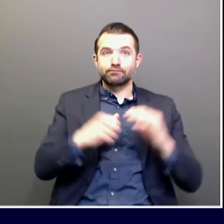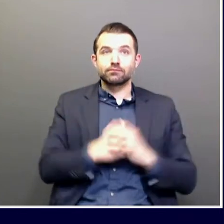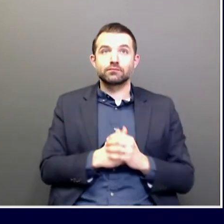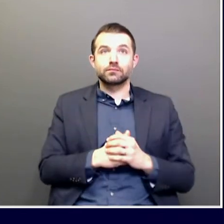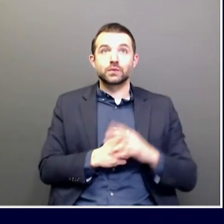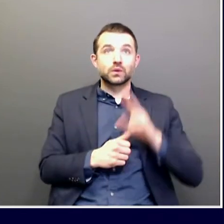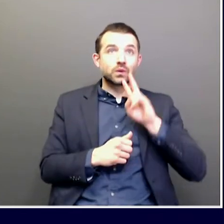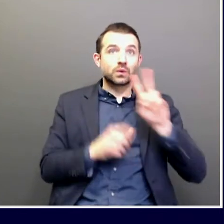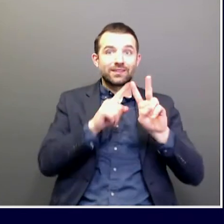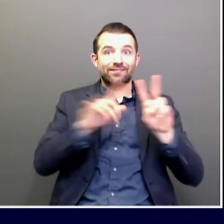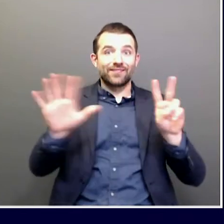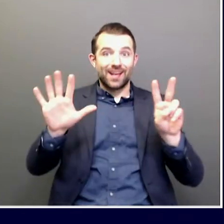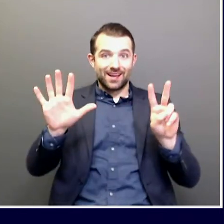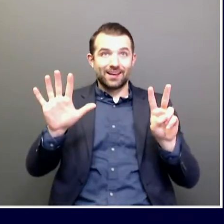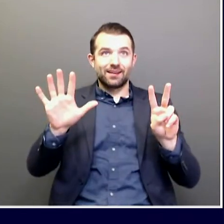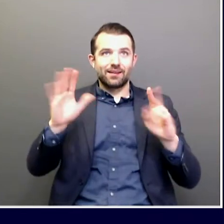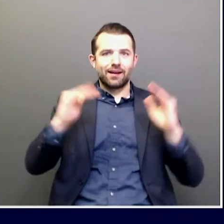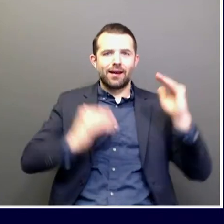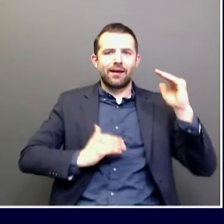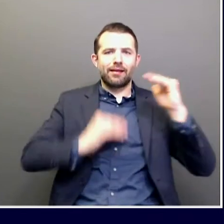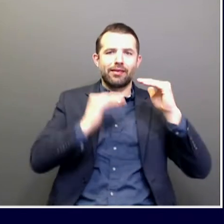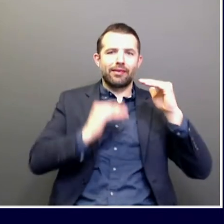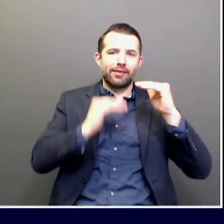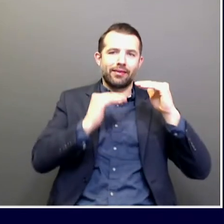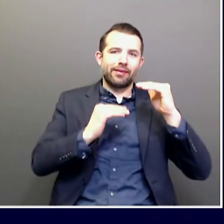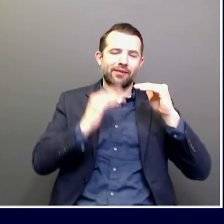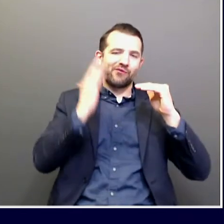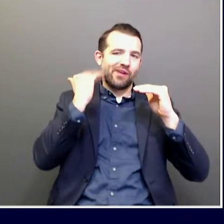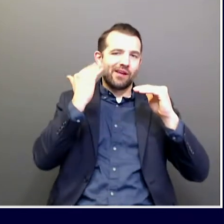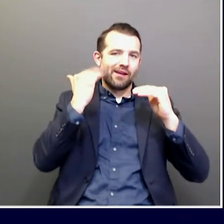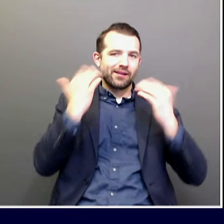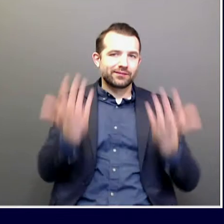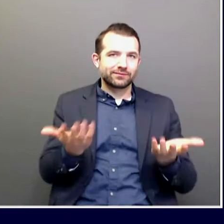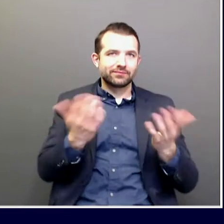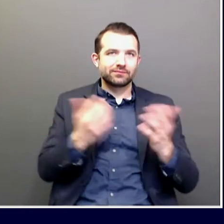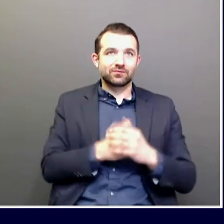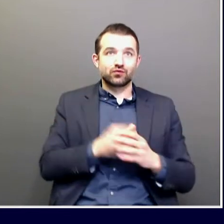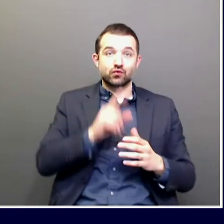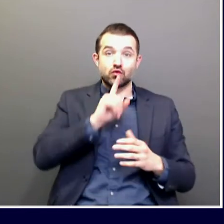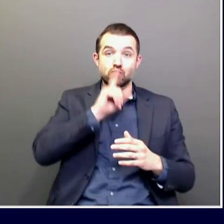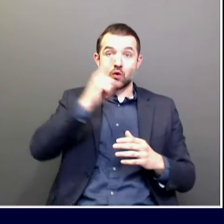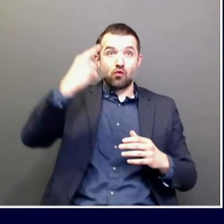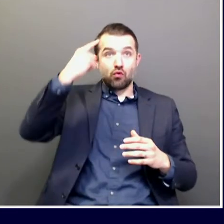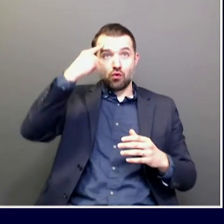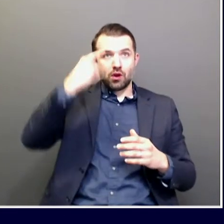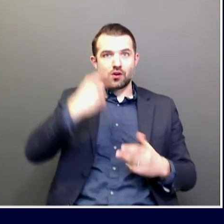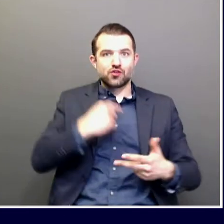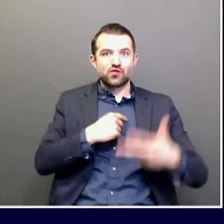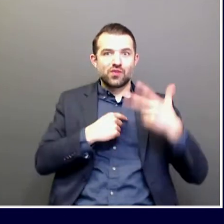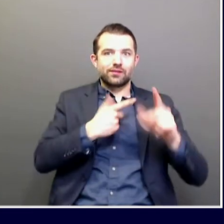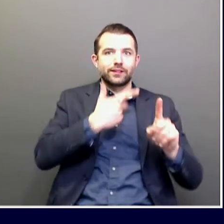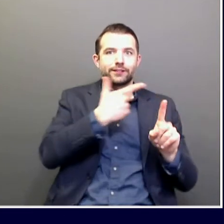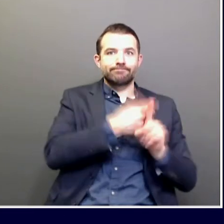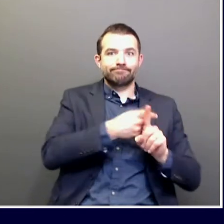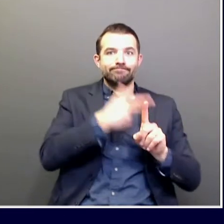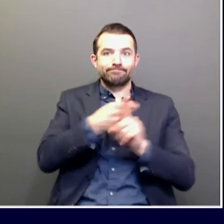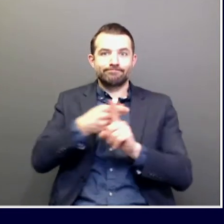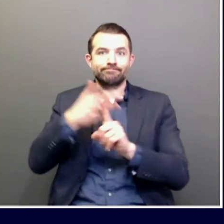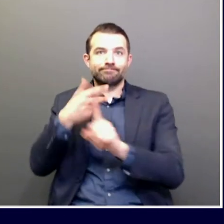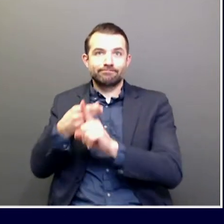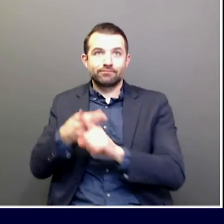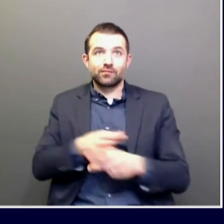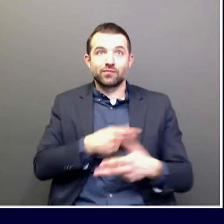I'm told, the US FDA felt it was appropriate to move ahead with analyzing what we know about the vaccine right